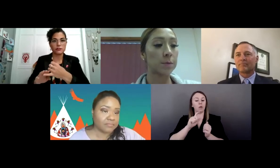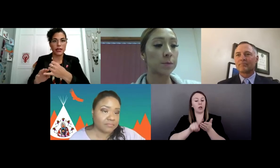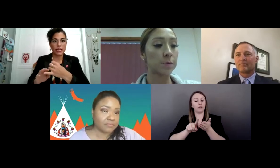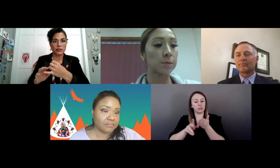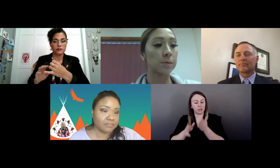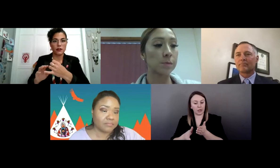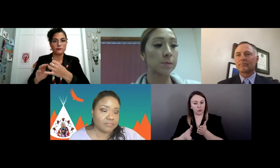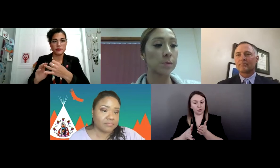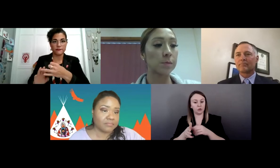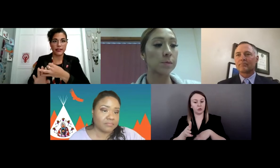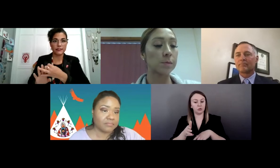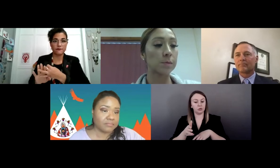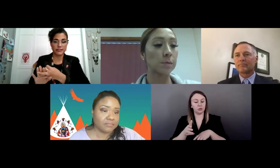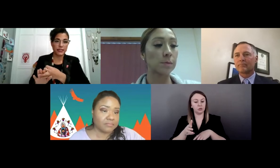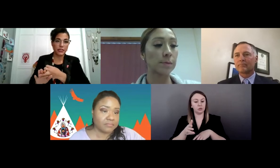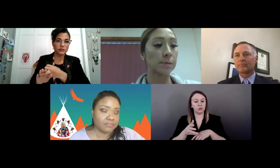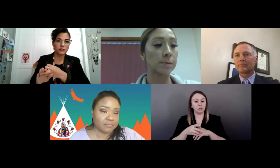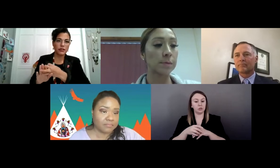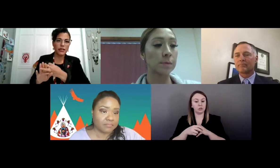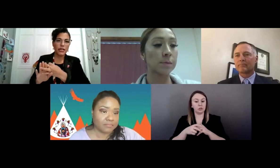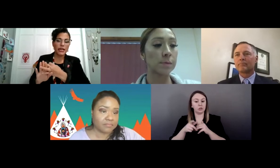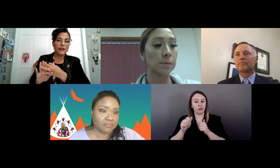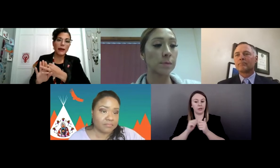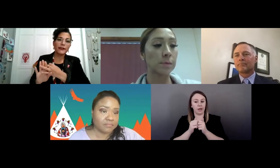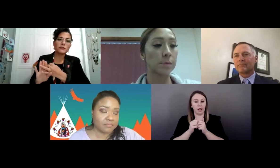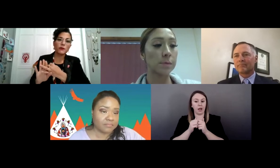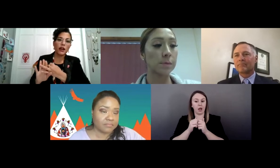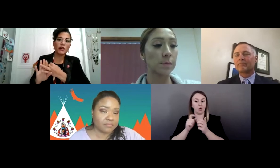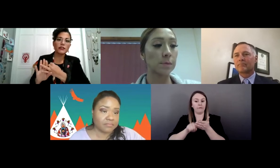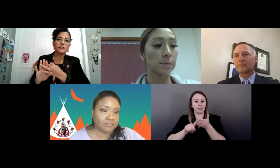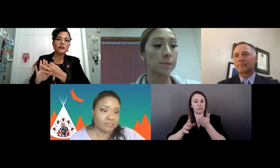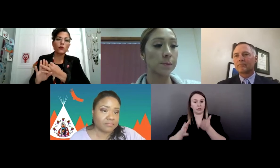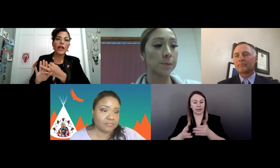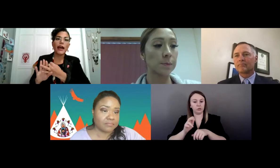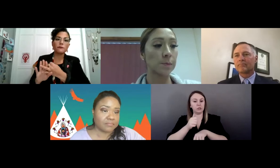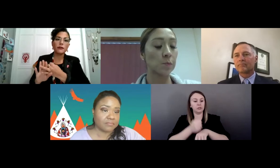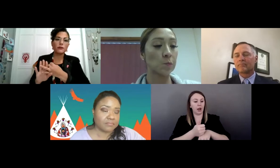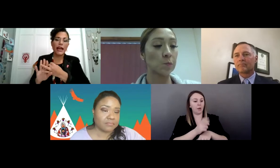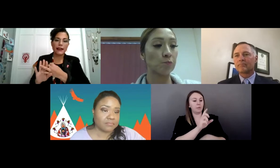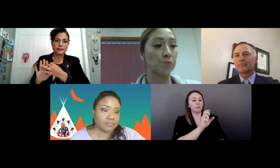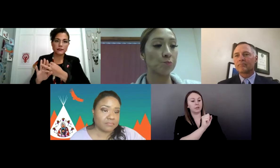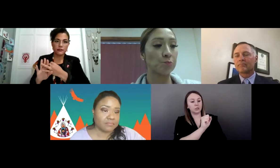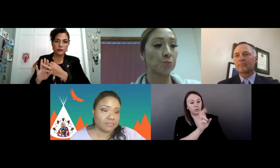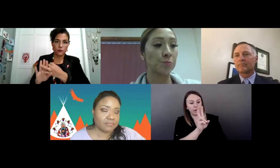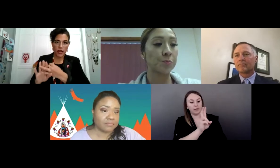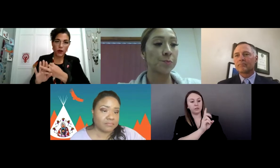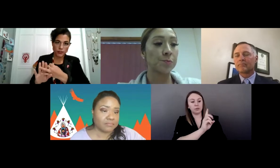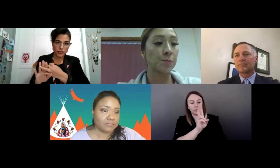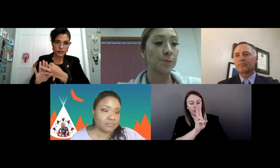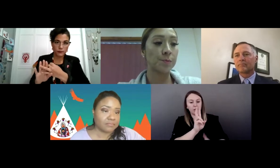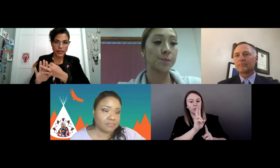assault and domestic violence investigations. And that matters because we have to be able to ask the